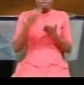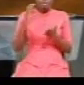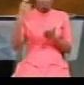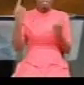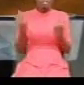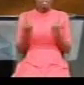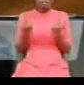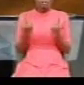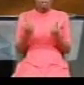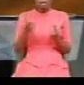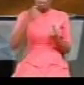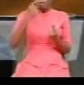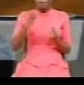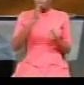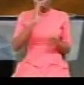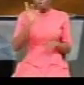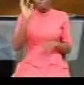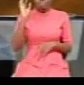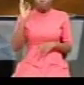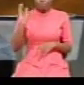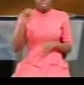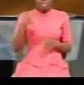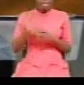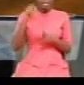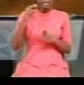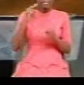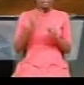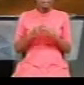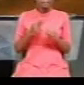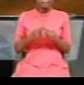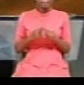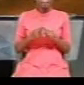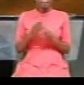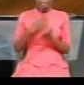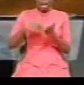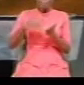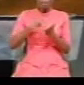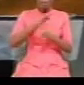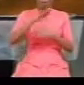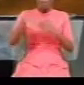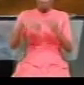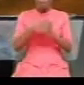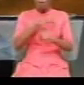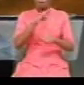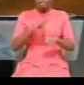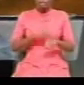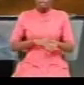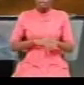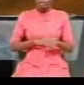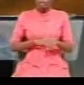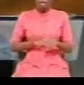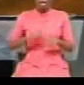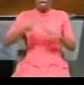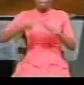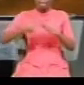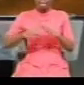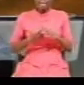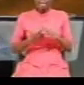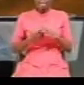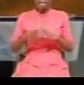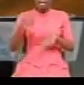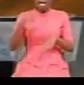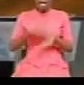sins must be preached in his name among all nations,